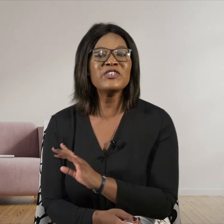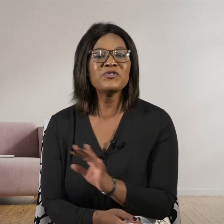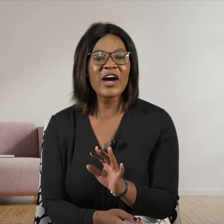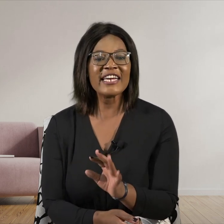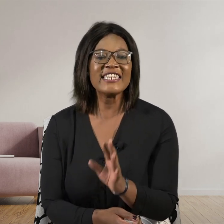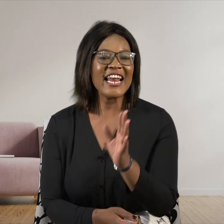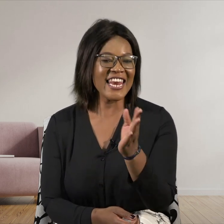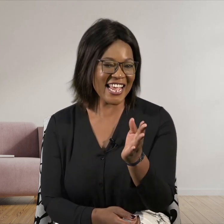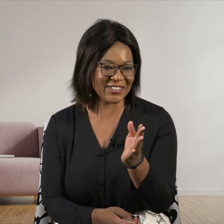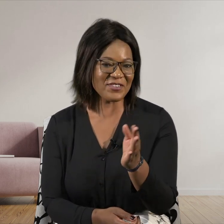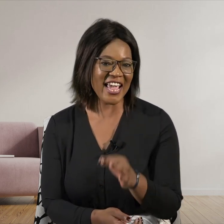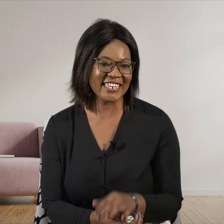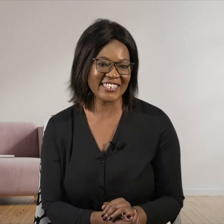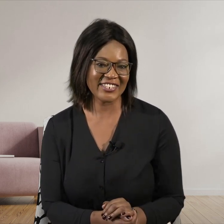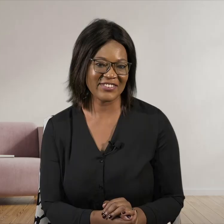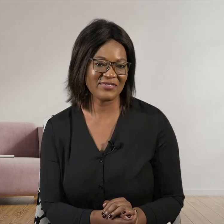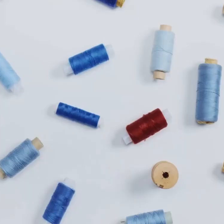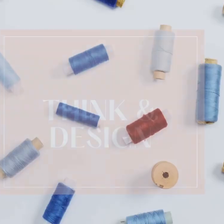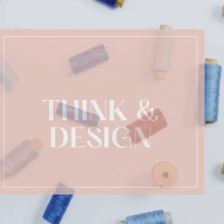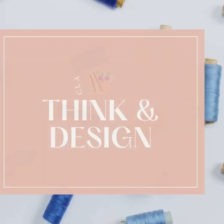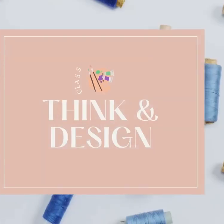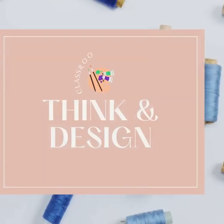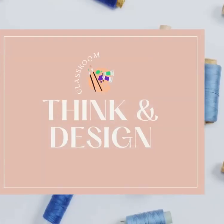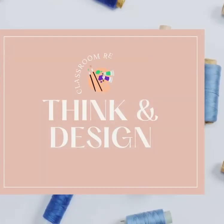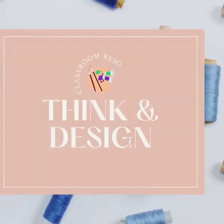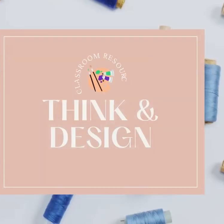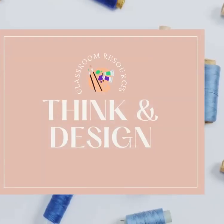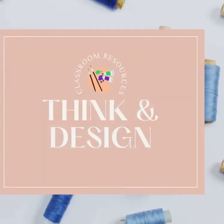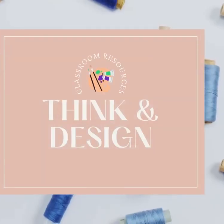and stride. Let's create.